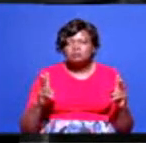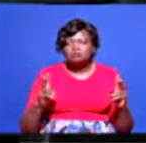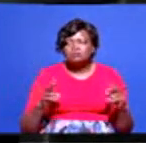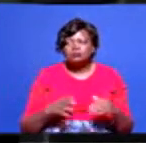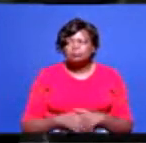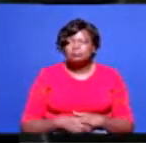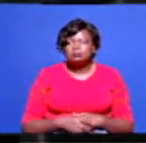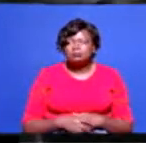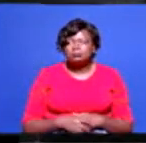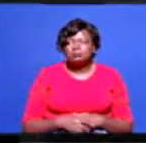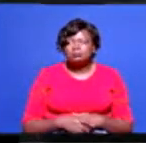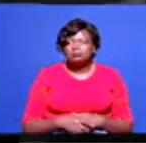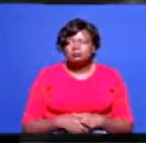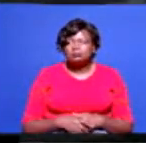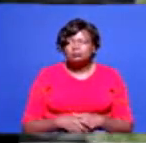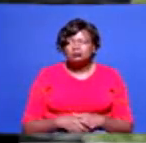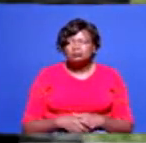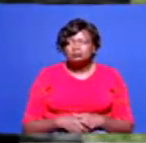Daniel Wahome.